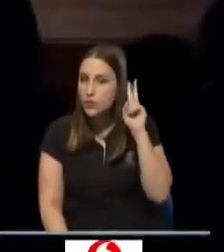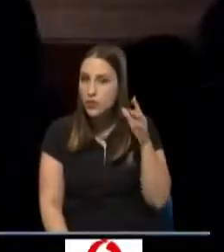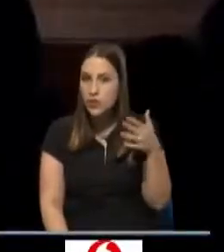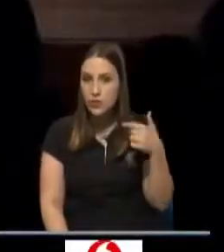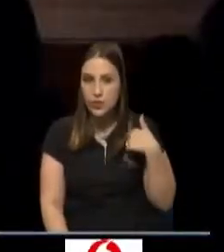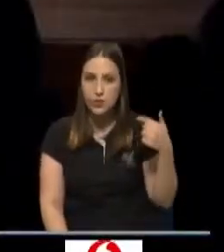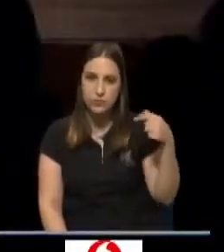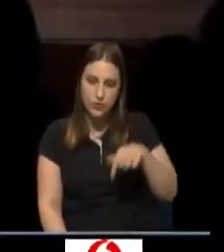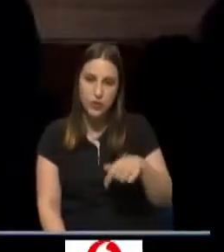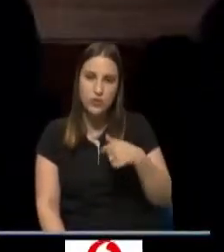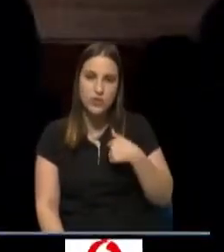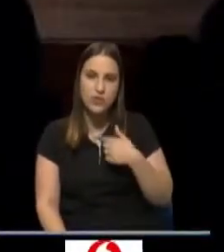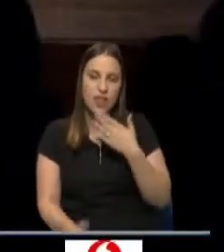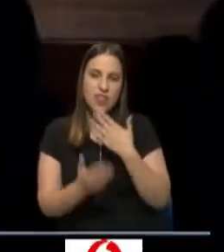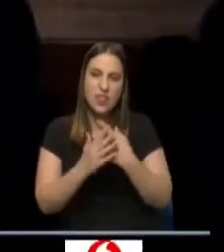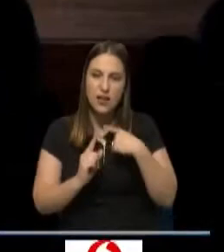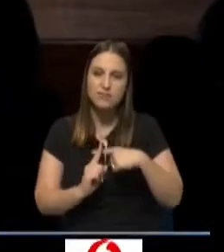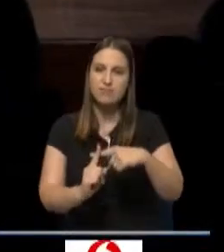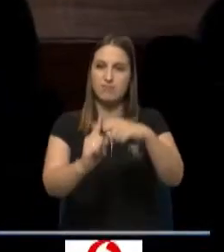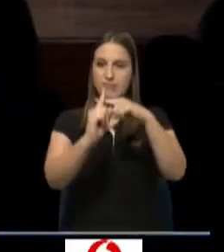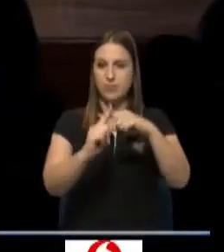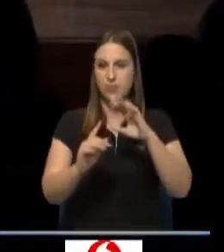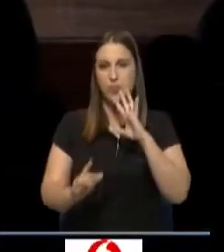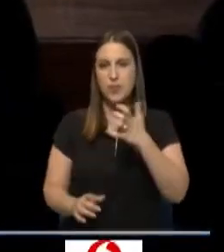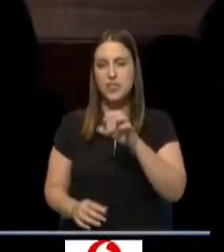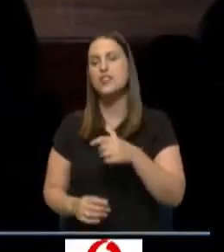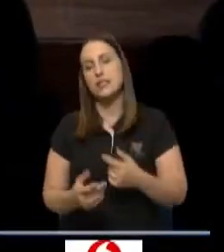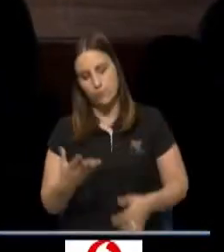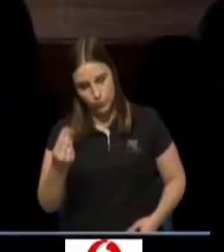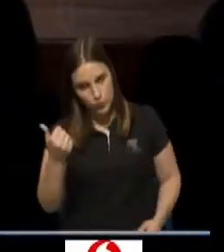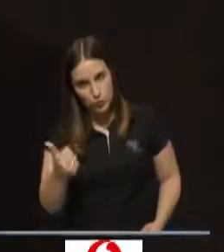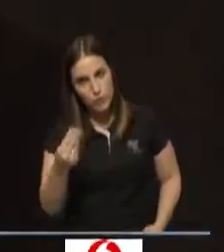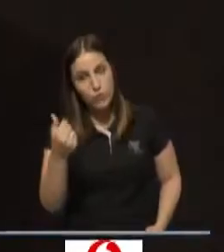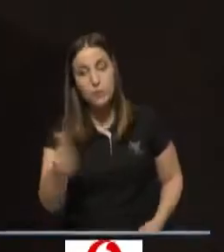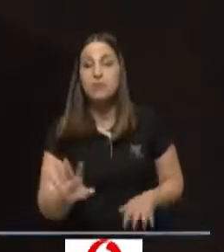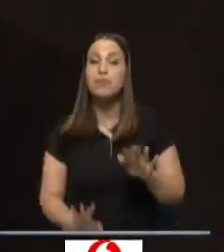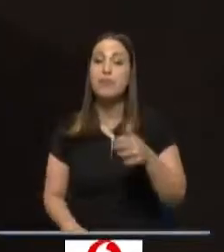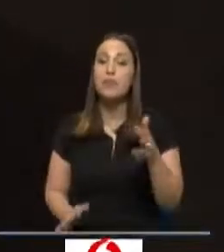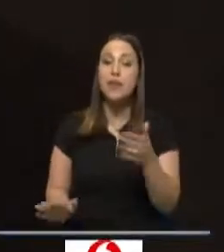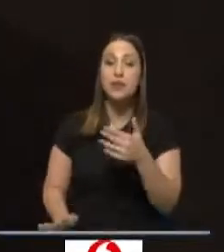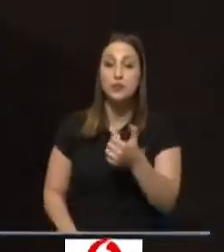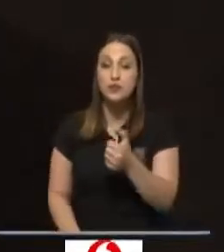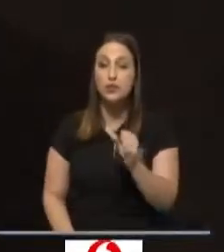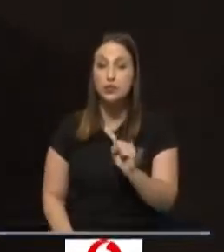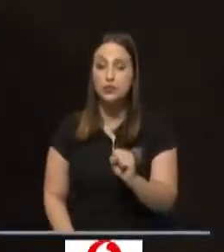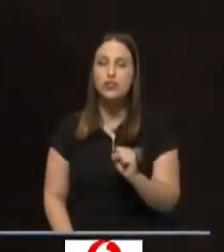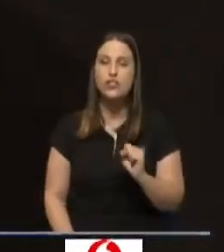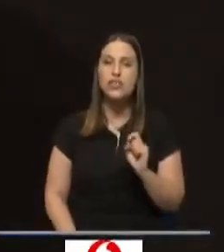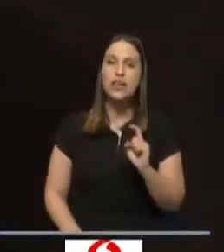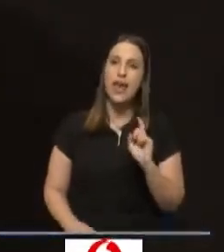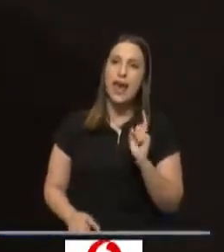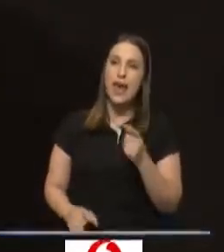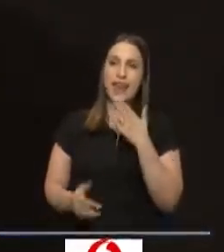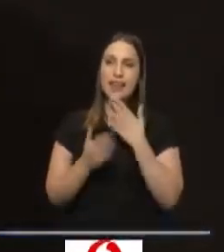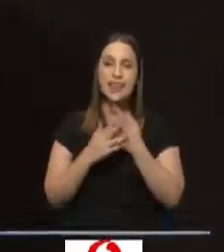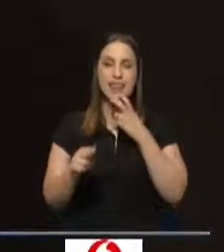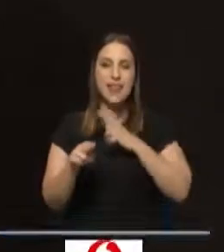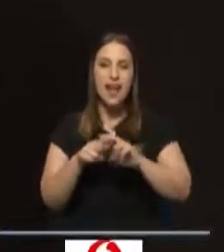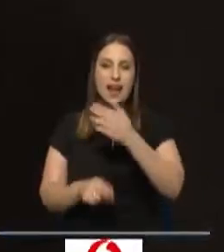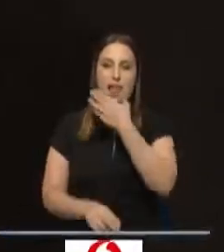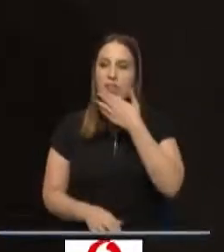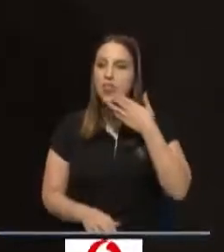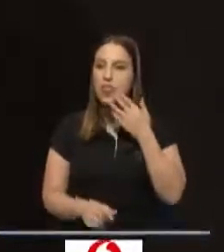So the value that I can bring can compensate this to the country. So 5G is above all a driver